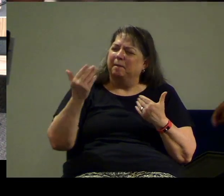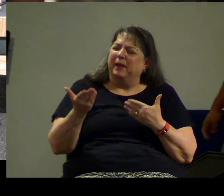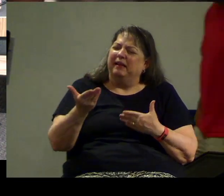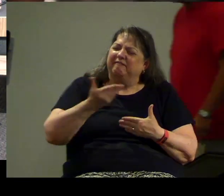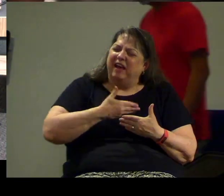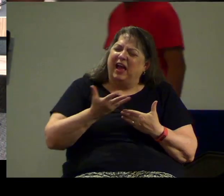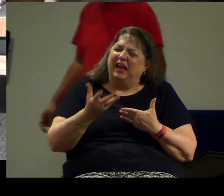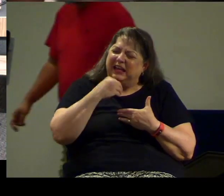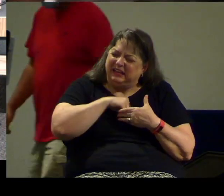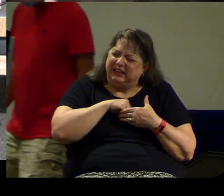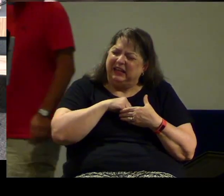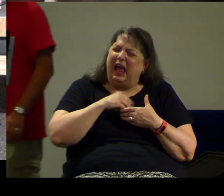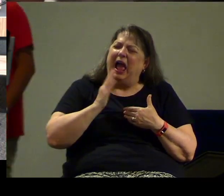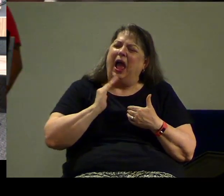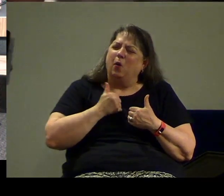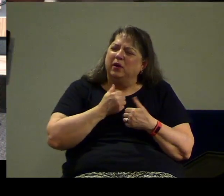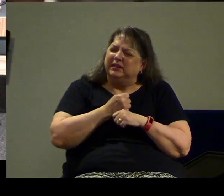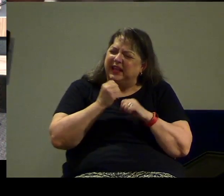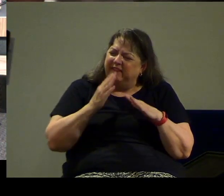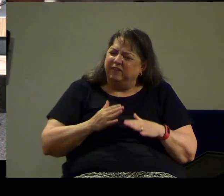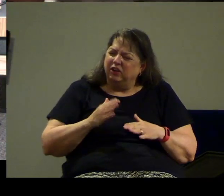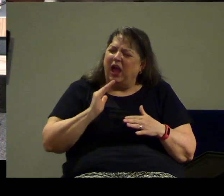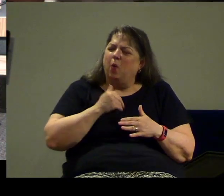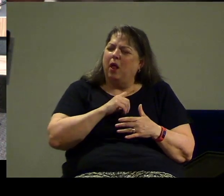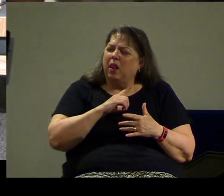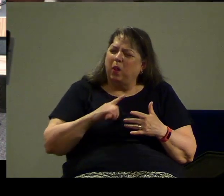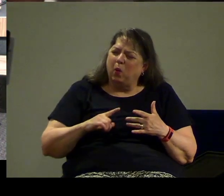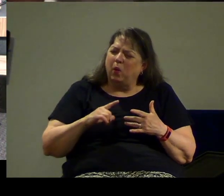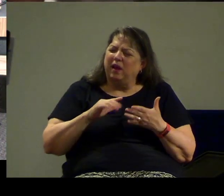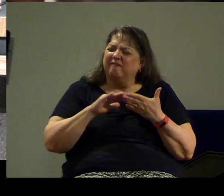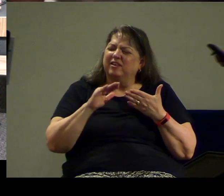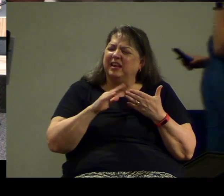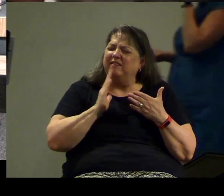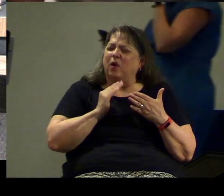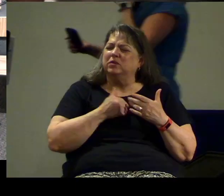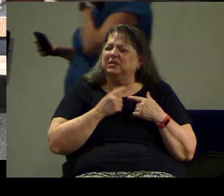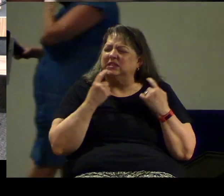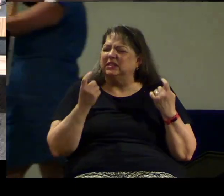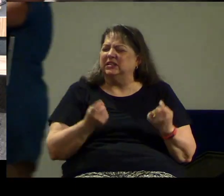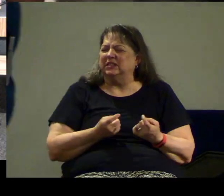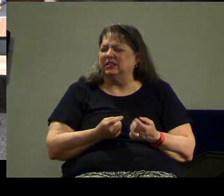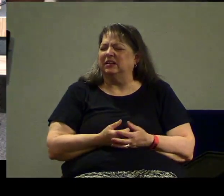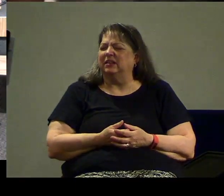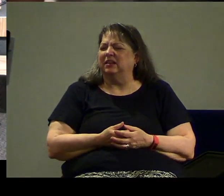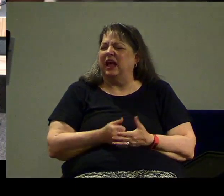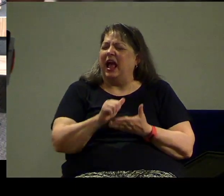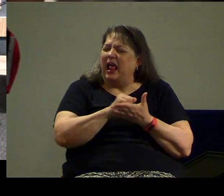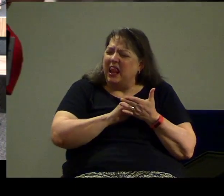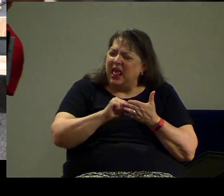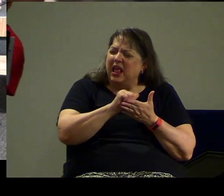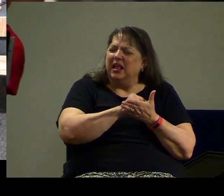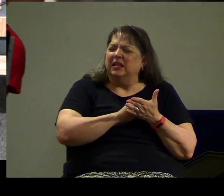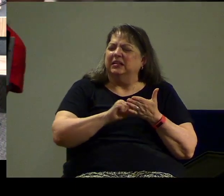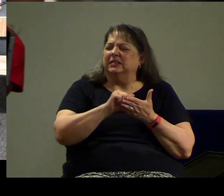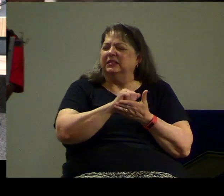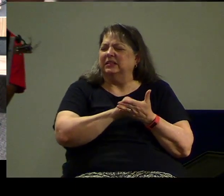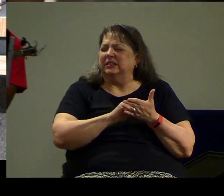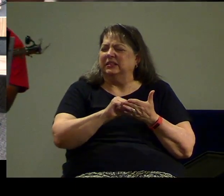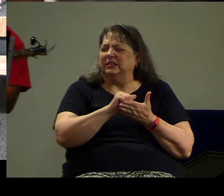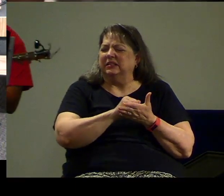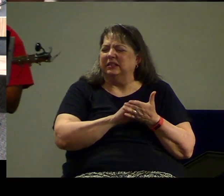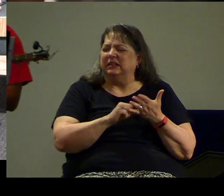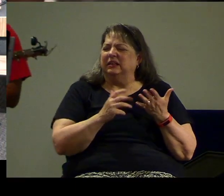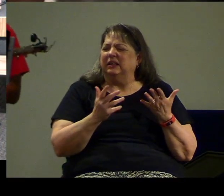and be our Savior and our Lord and our Redeemer. Forgive us of our sins, Lord God. Cleanse us of all our iniquities, O